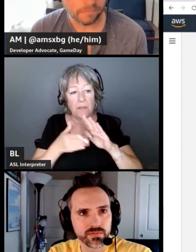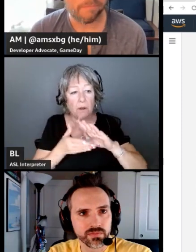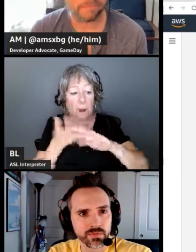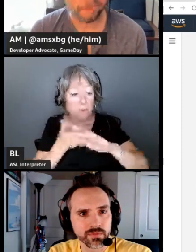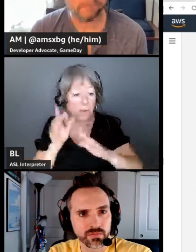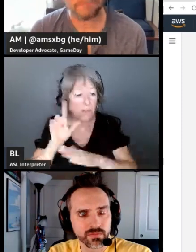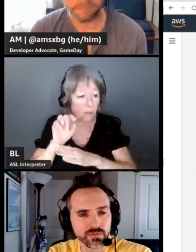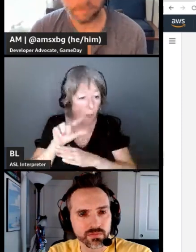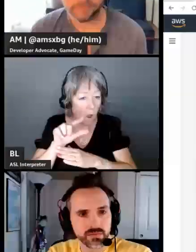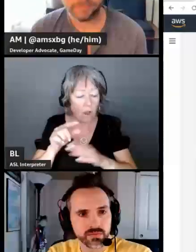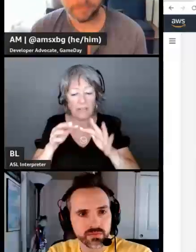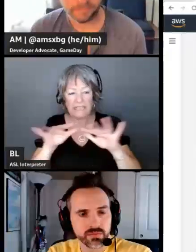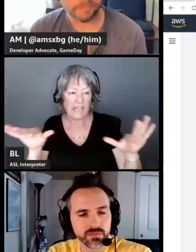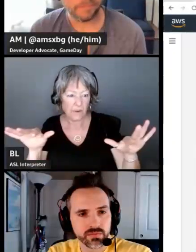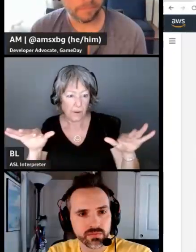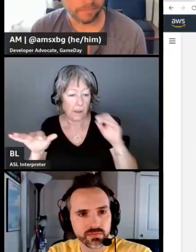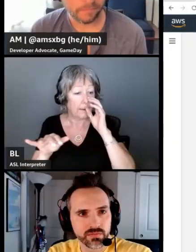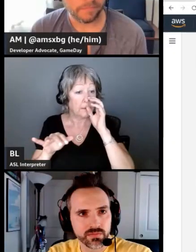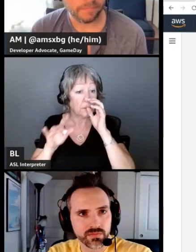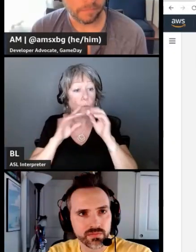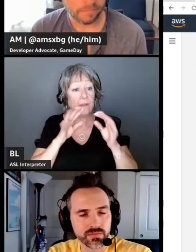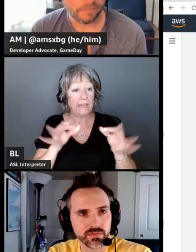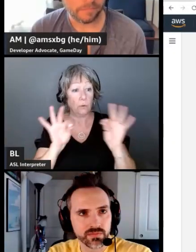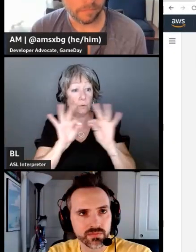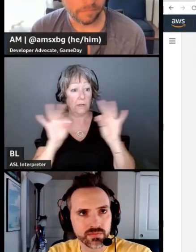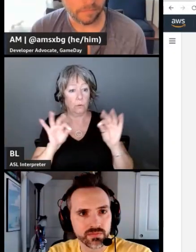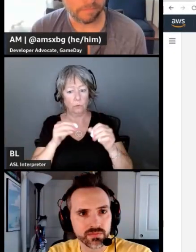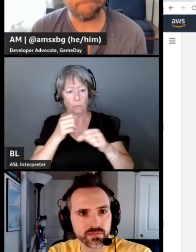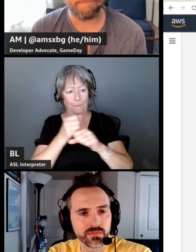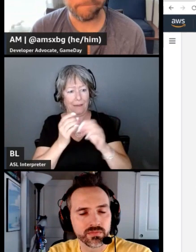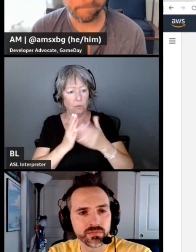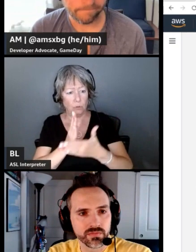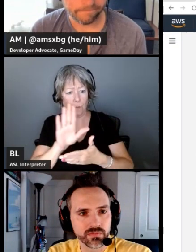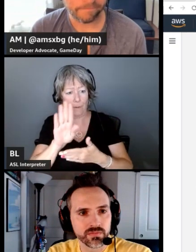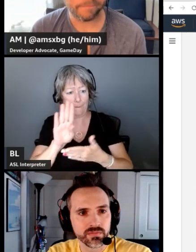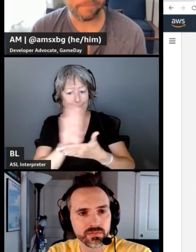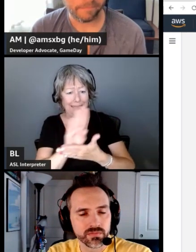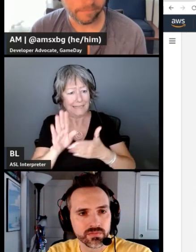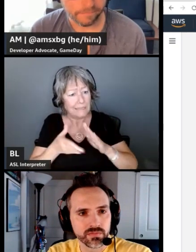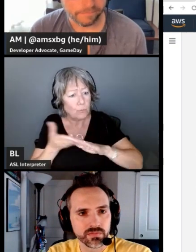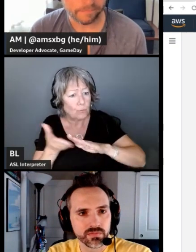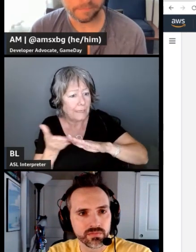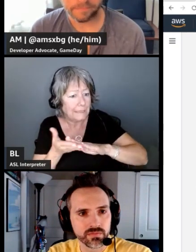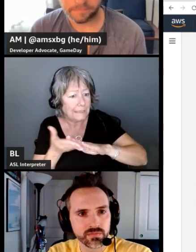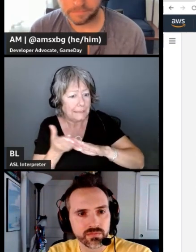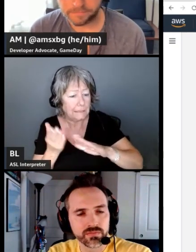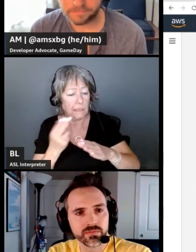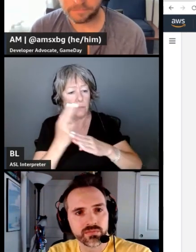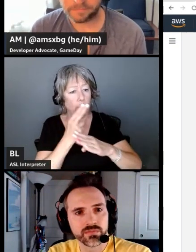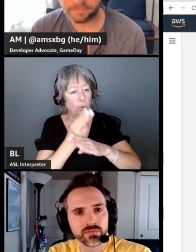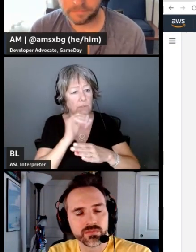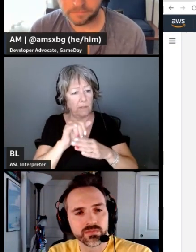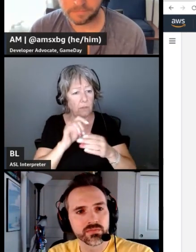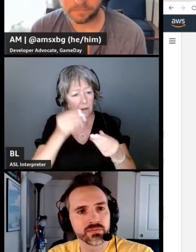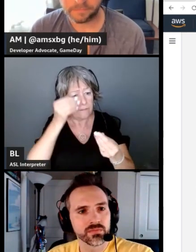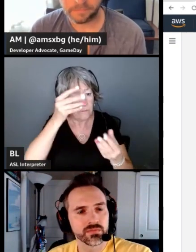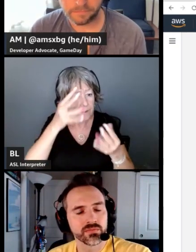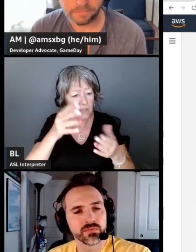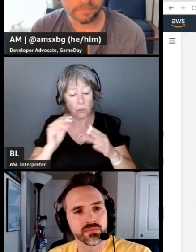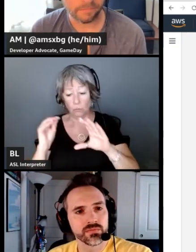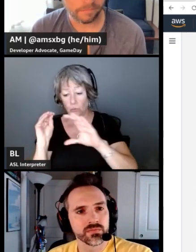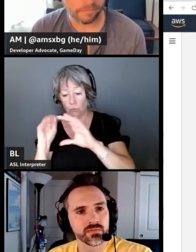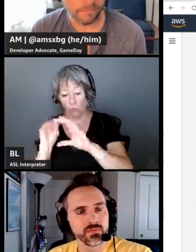etc., which is critical to ensure that their business is up and running. They are matching or using transactions, storing